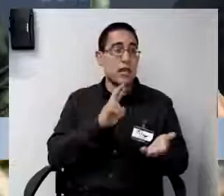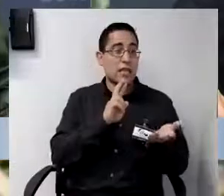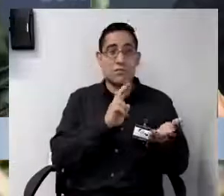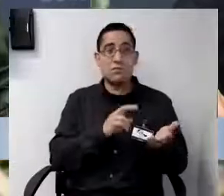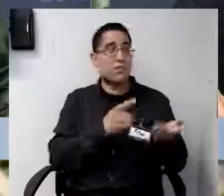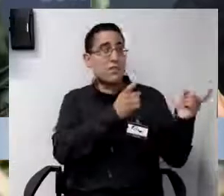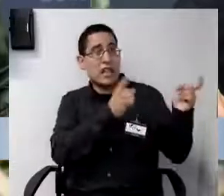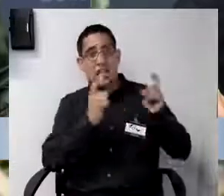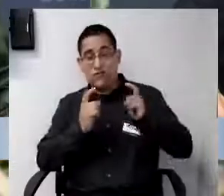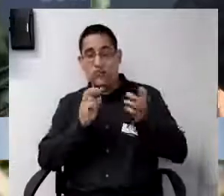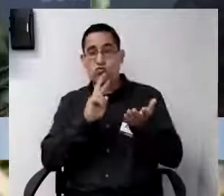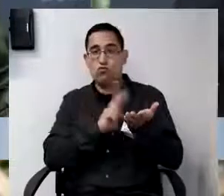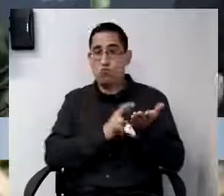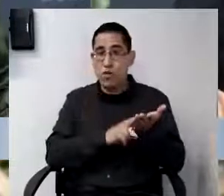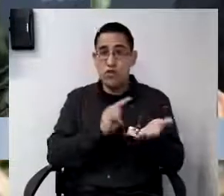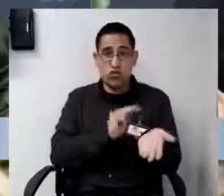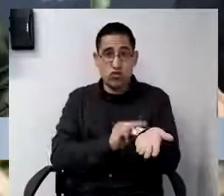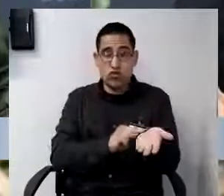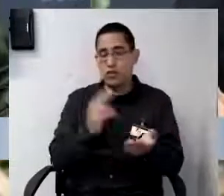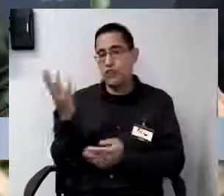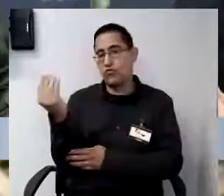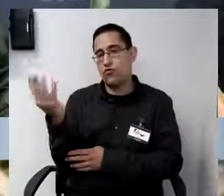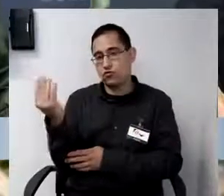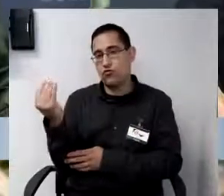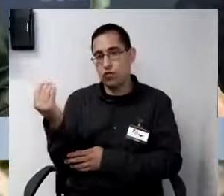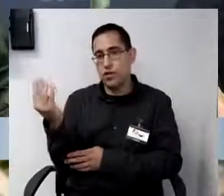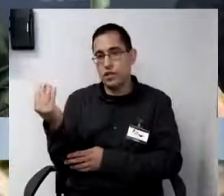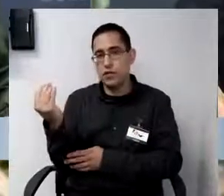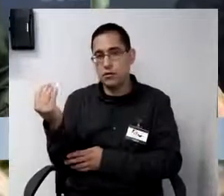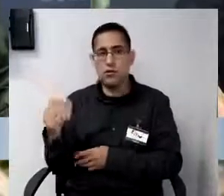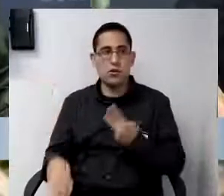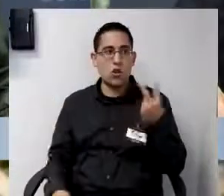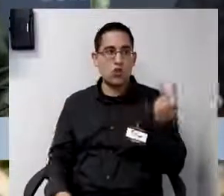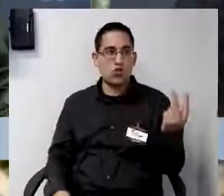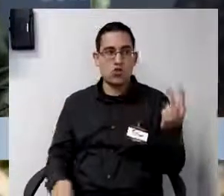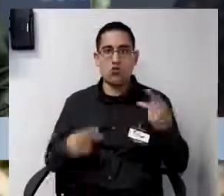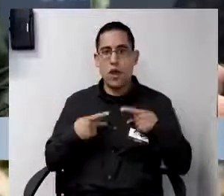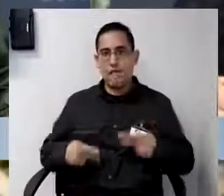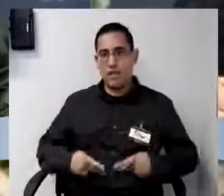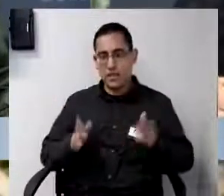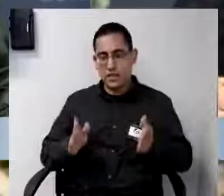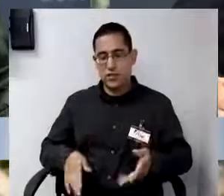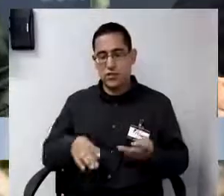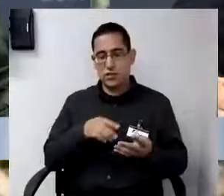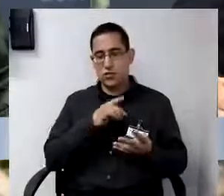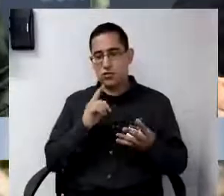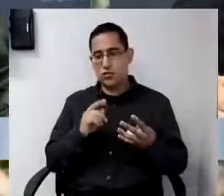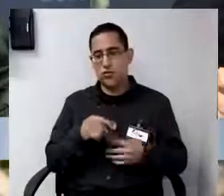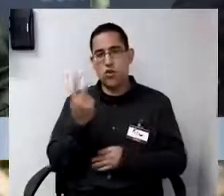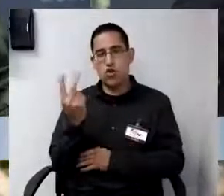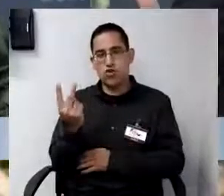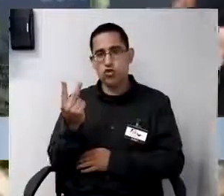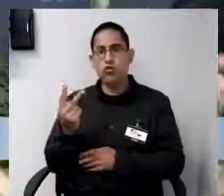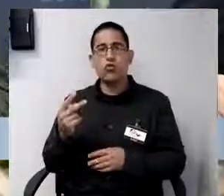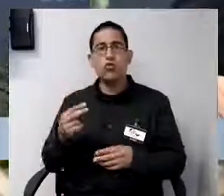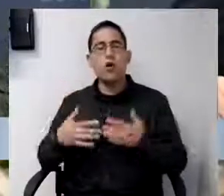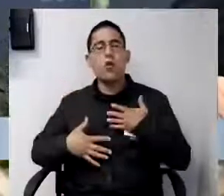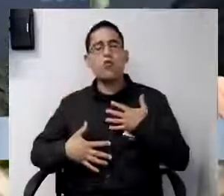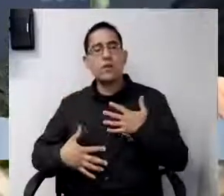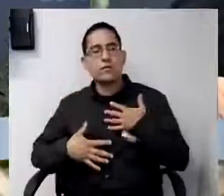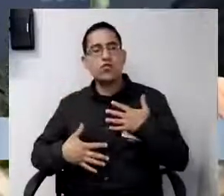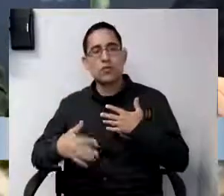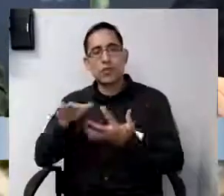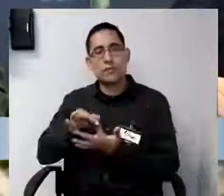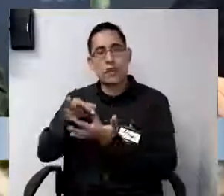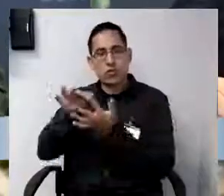us last week, 4 physicians, 2 respiratory therapists. They've all been onboarded. General Mike